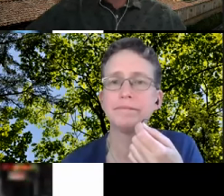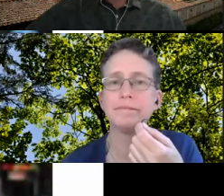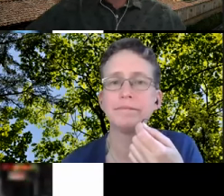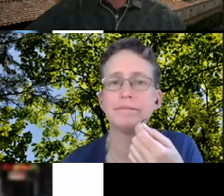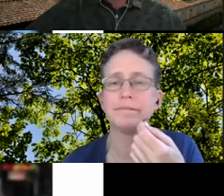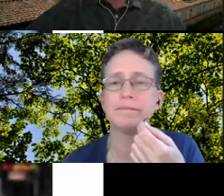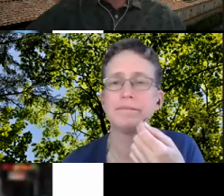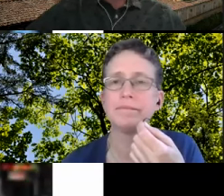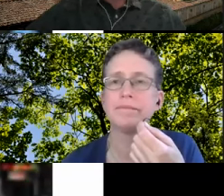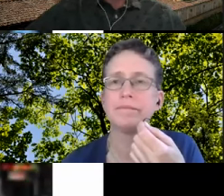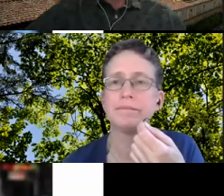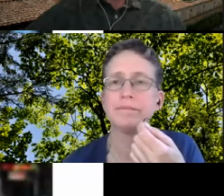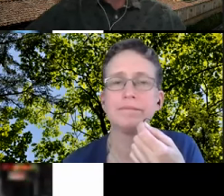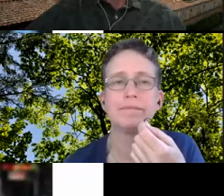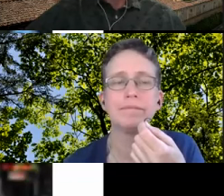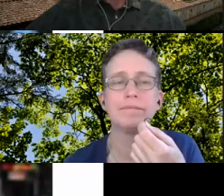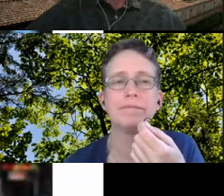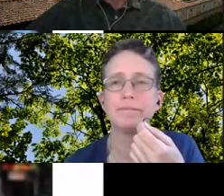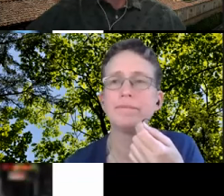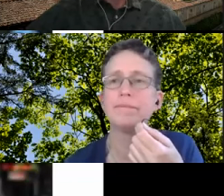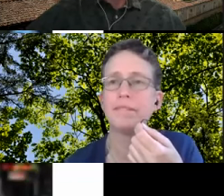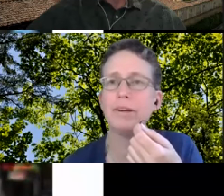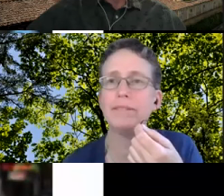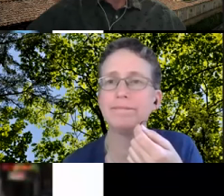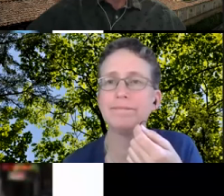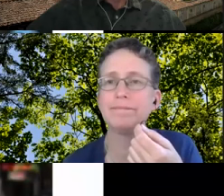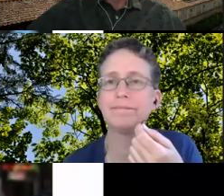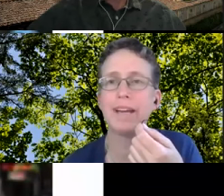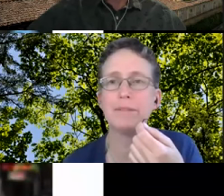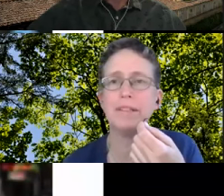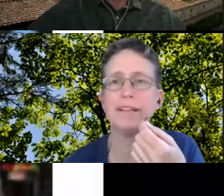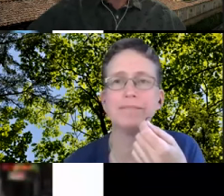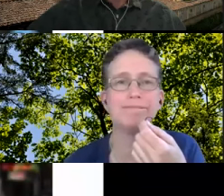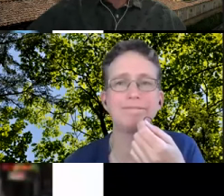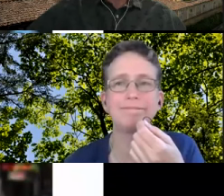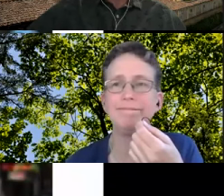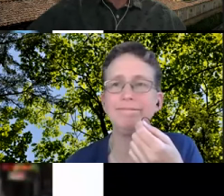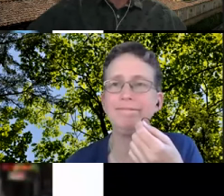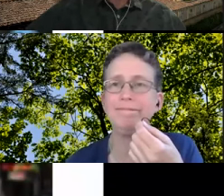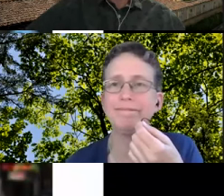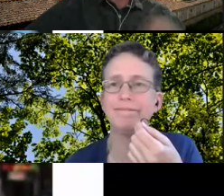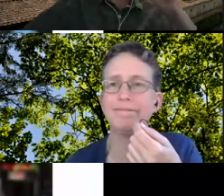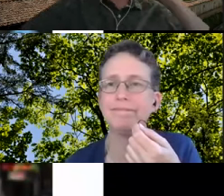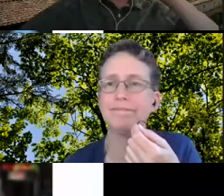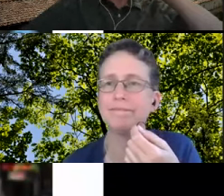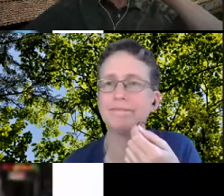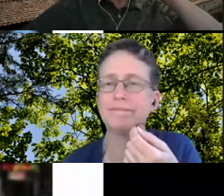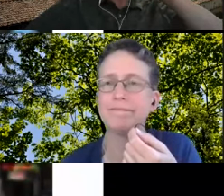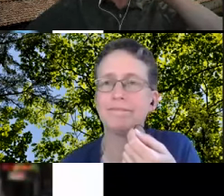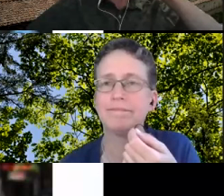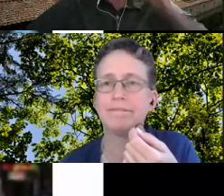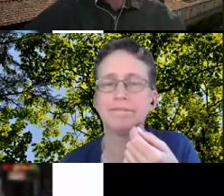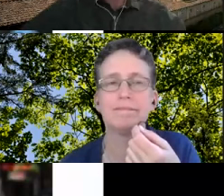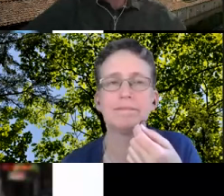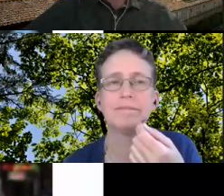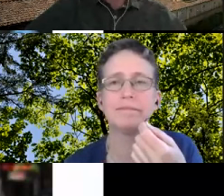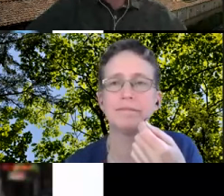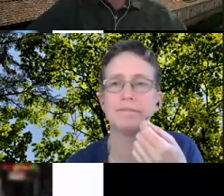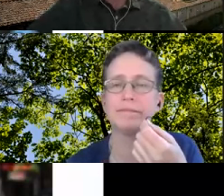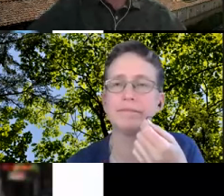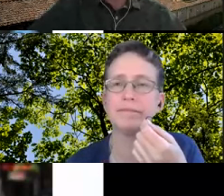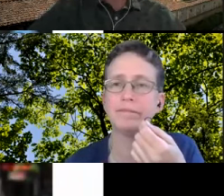let's move on to a couple questions. Does that work for you, Paige? Okay. Absolutely. Our first question is, how can